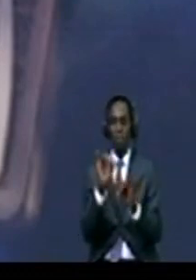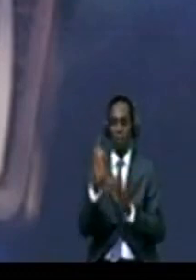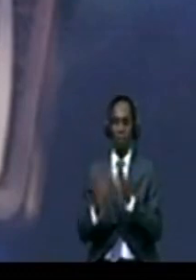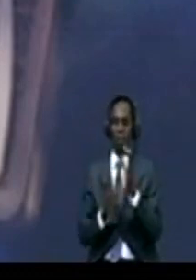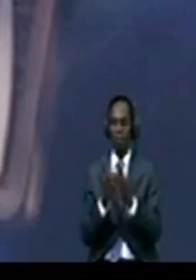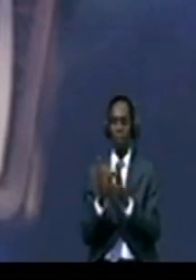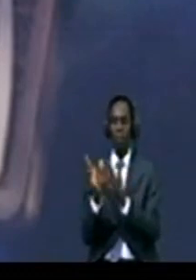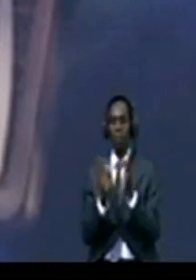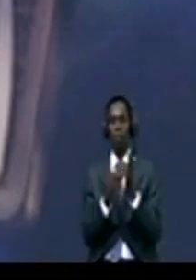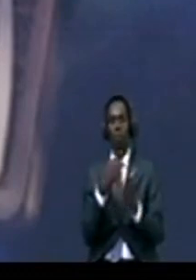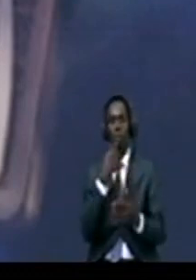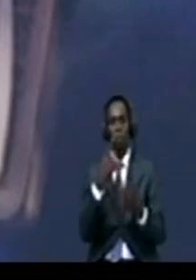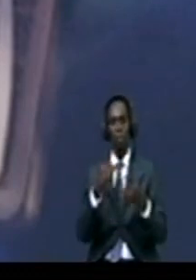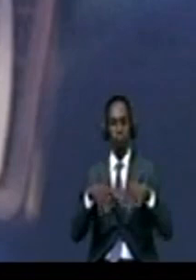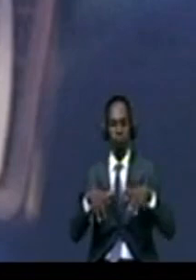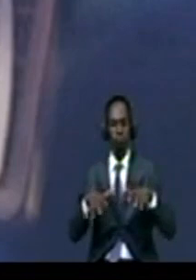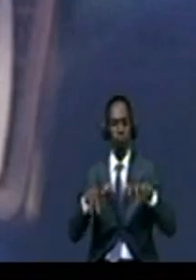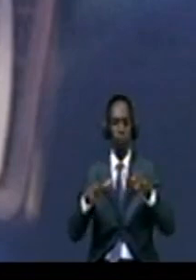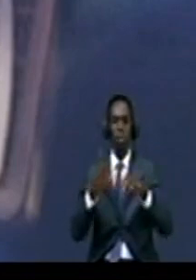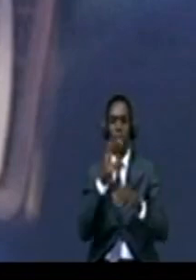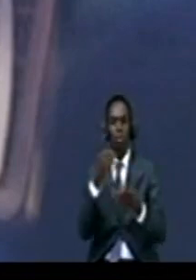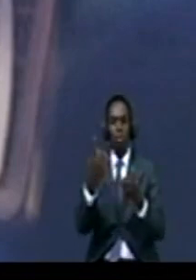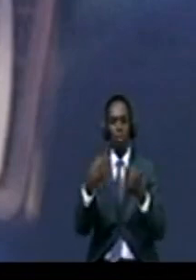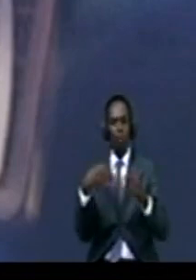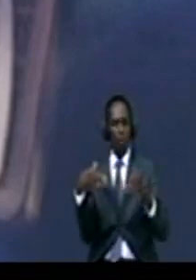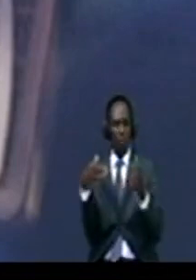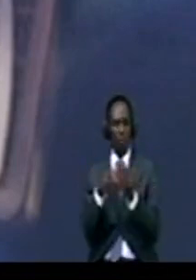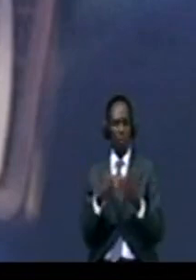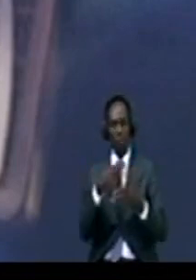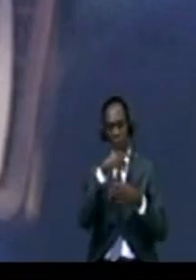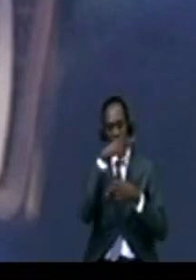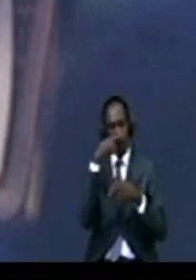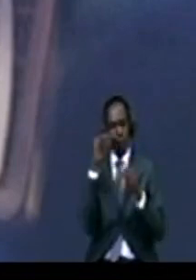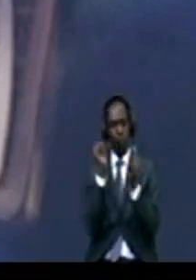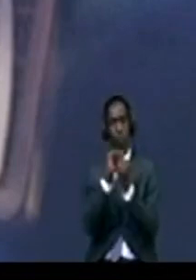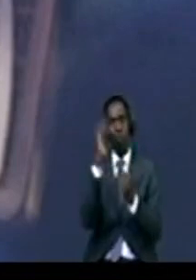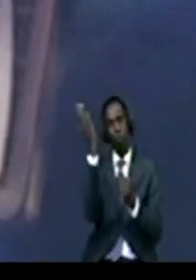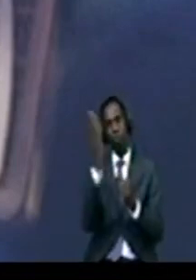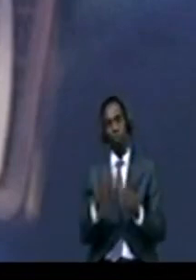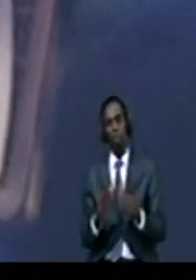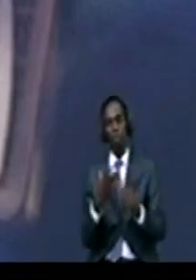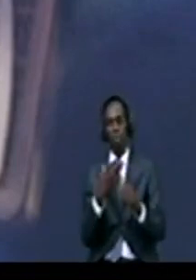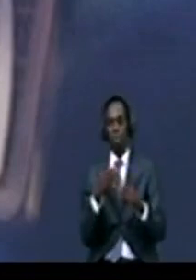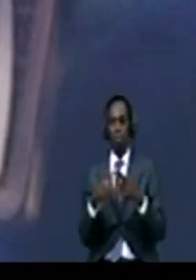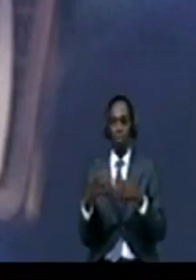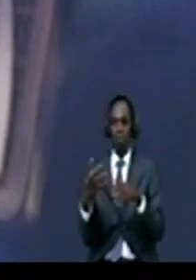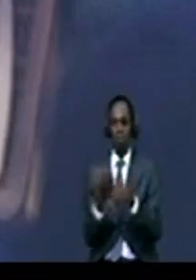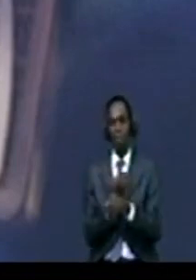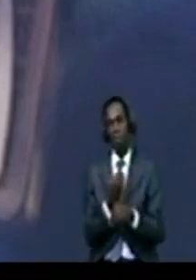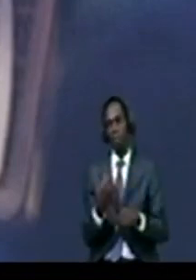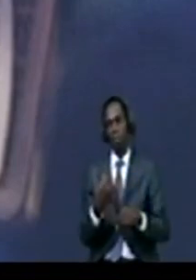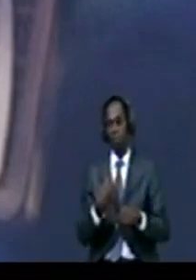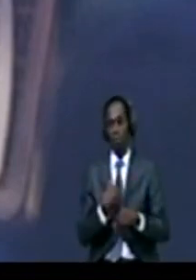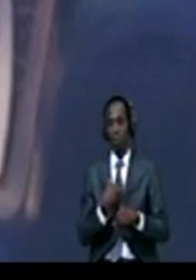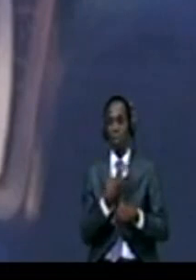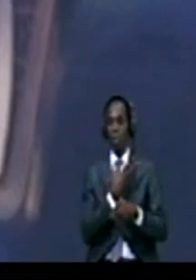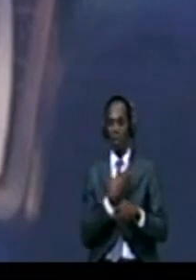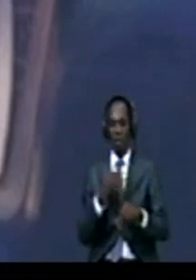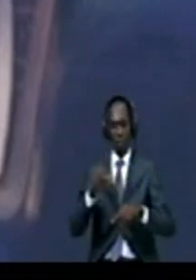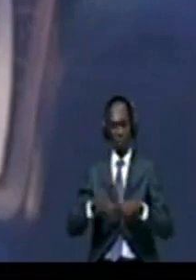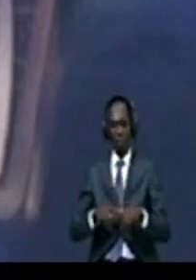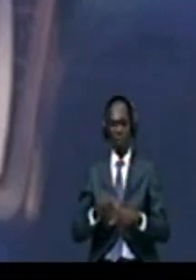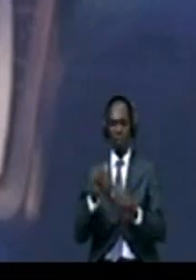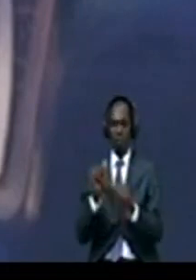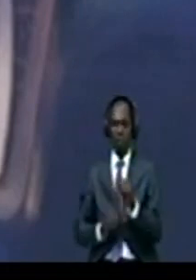to the multitudes, Are ye come out as against a thief, with swords and staves for to take me? I sat daily with you, teaching